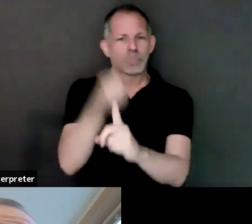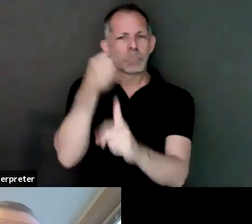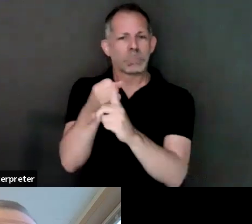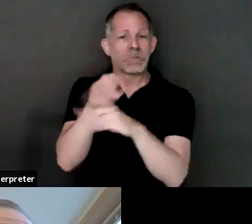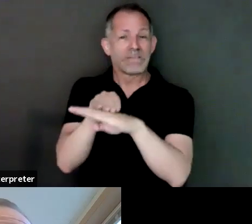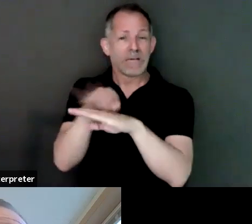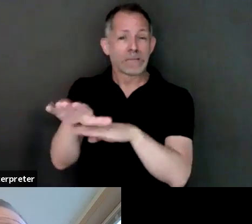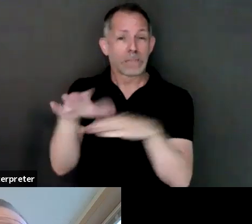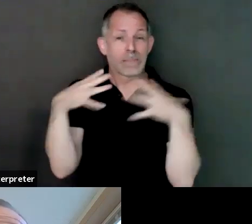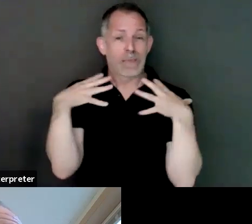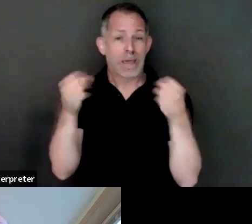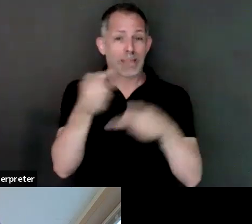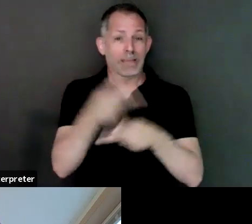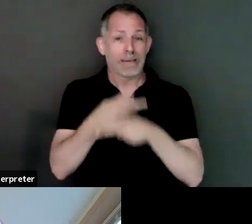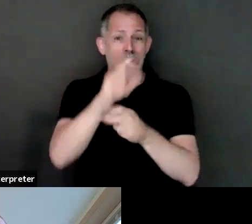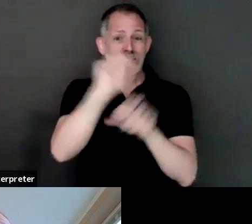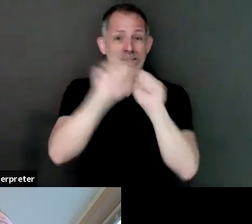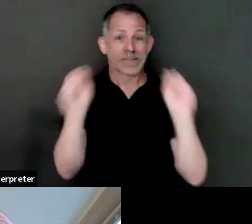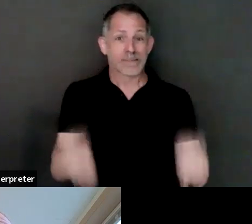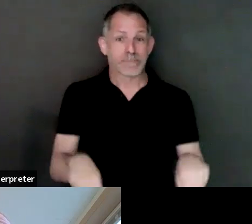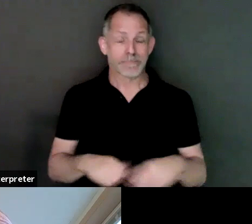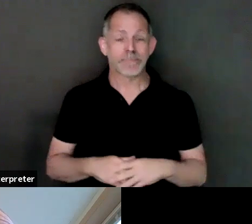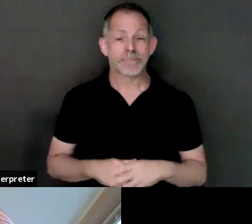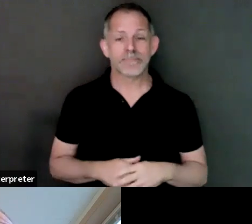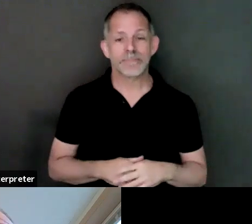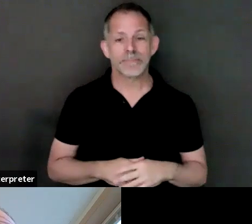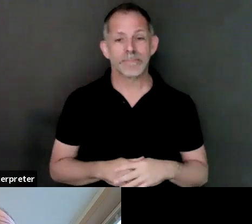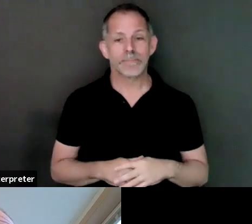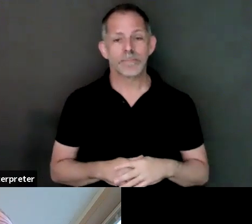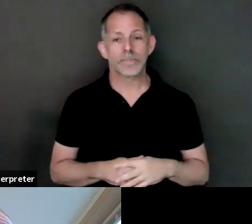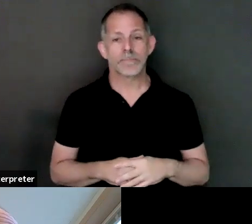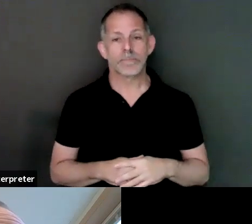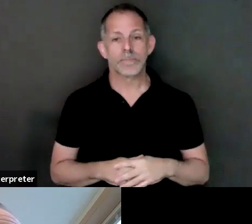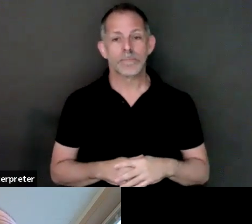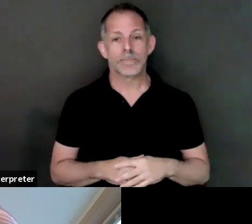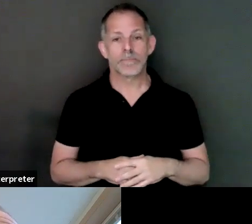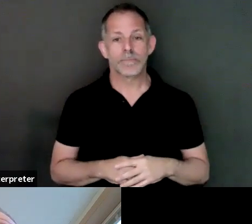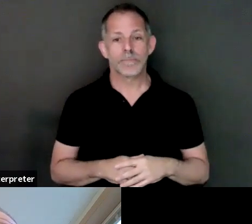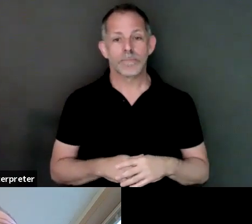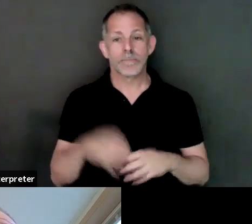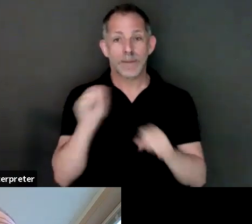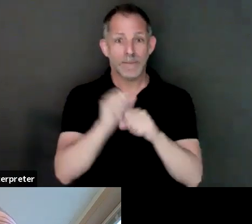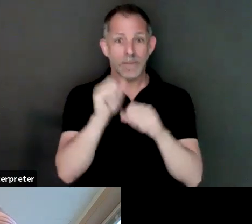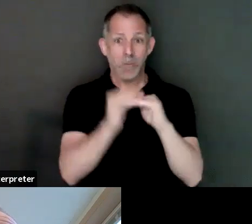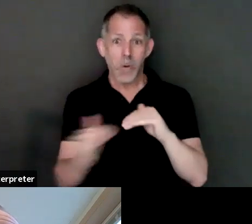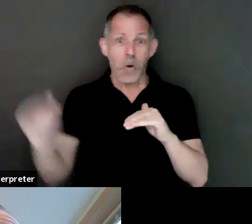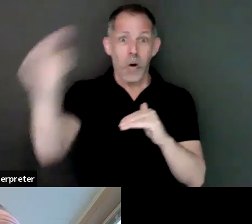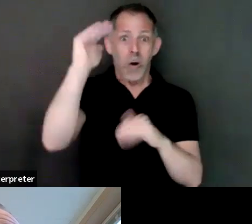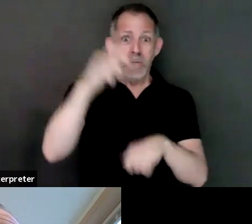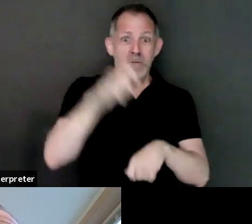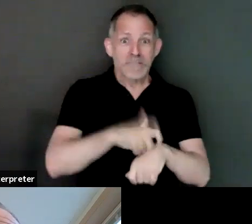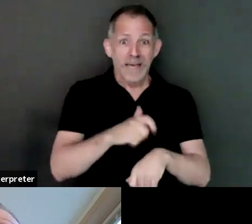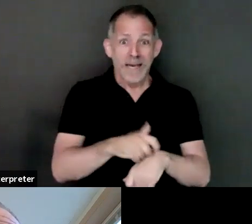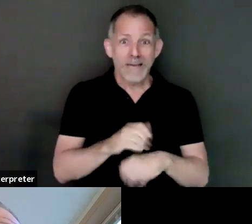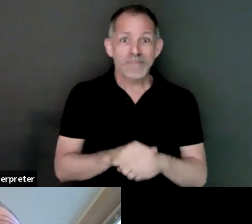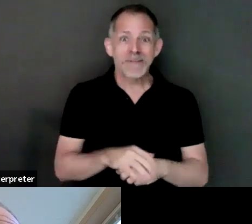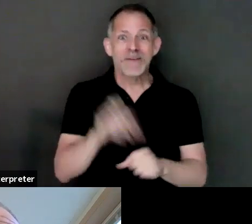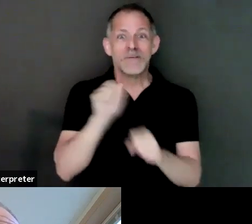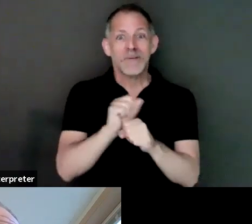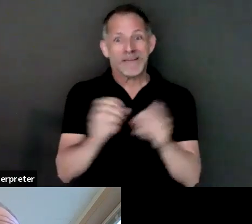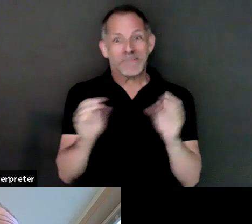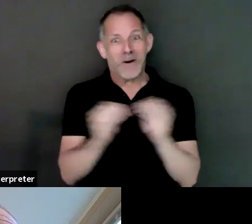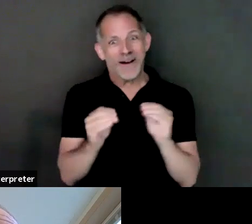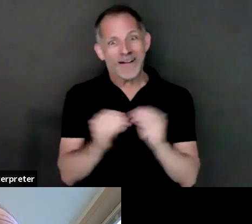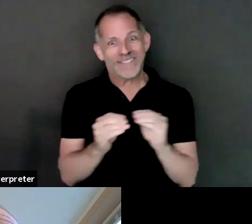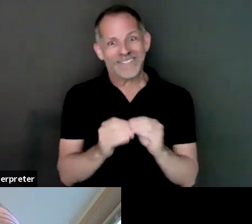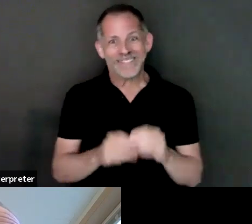to do extra shifts, work overtime, and such to keep things covered. You can only do that so